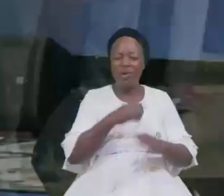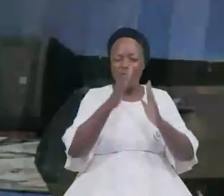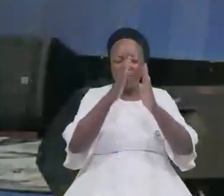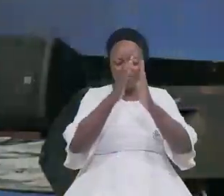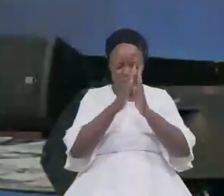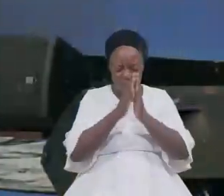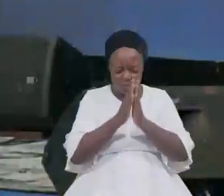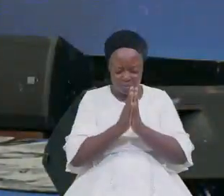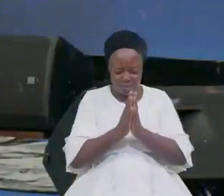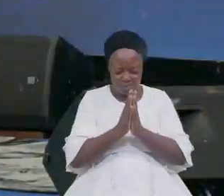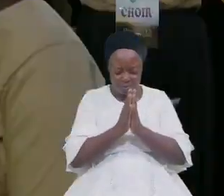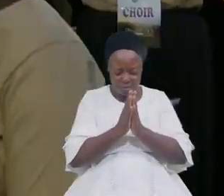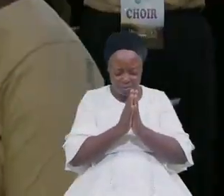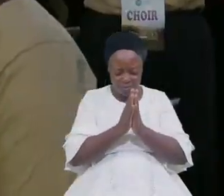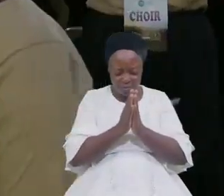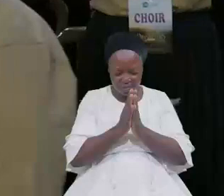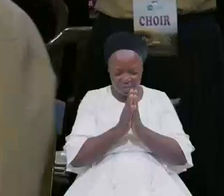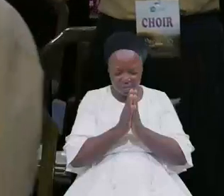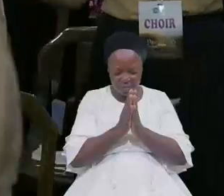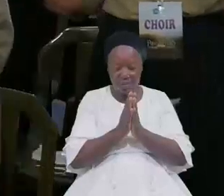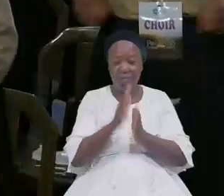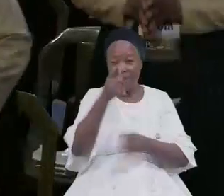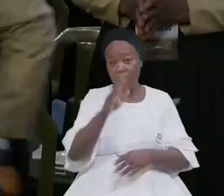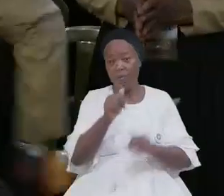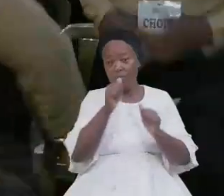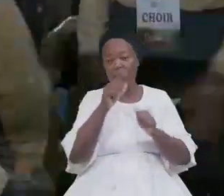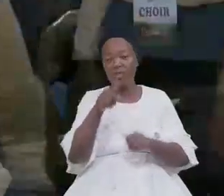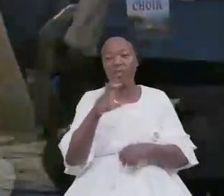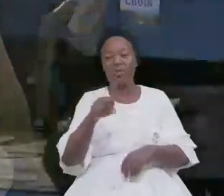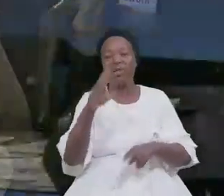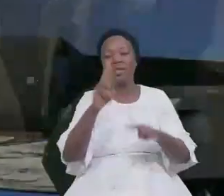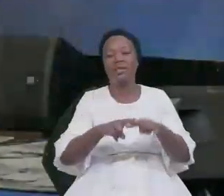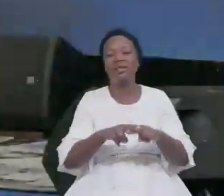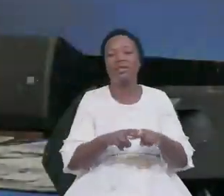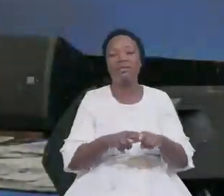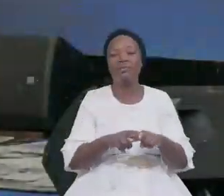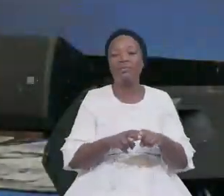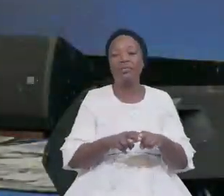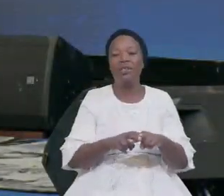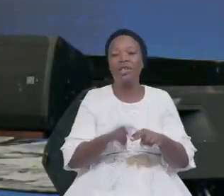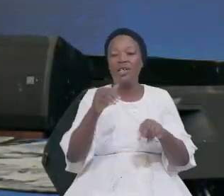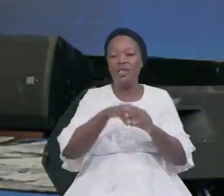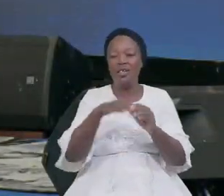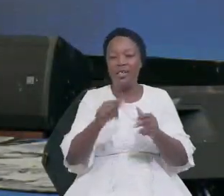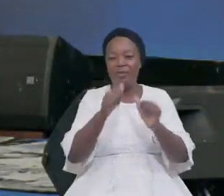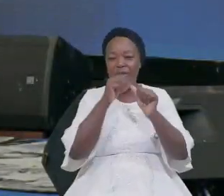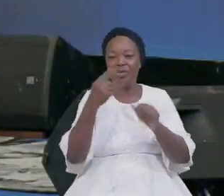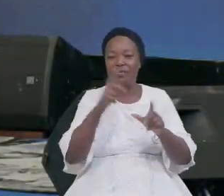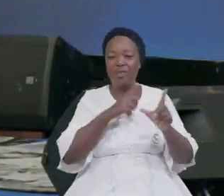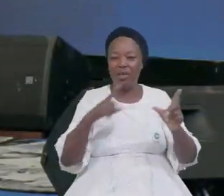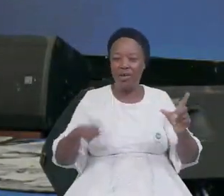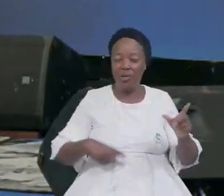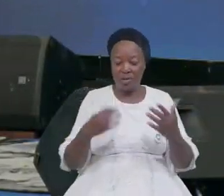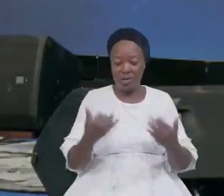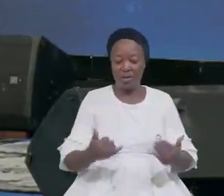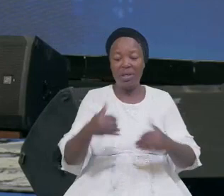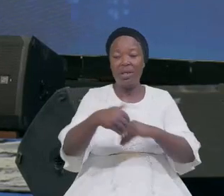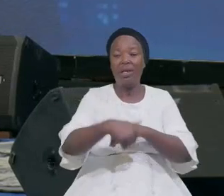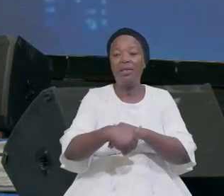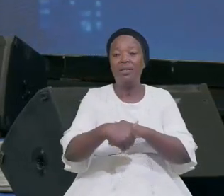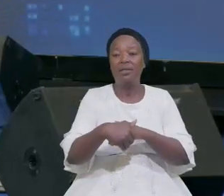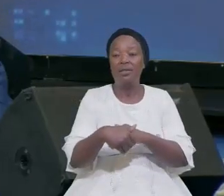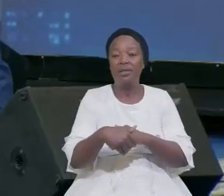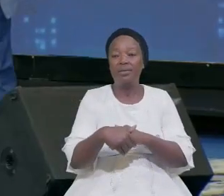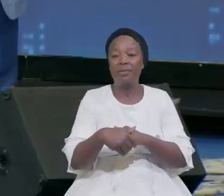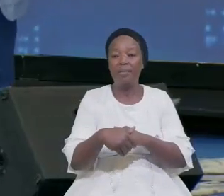pray. God bless you. You can sit down in the blessing of the Lord. Tonight,